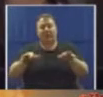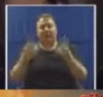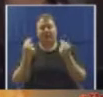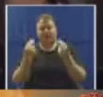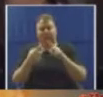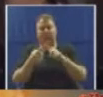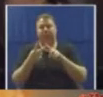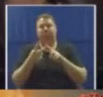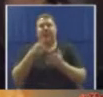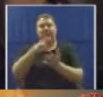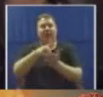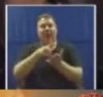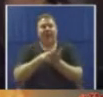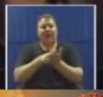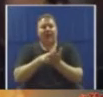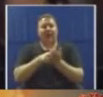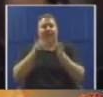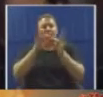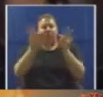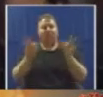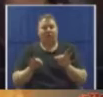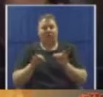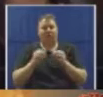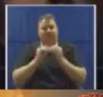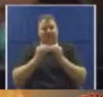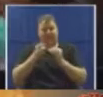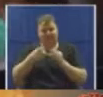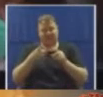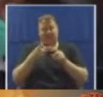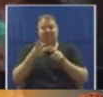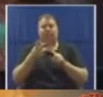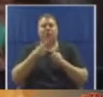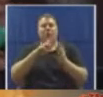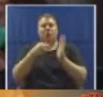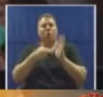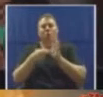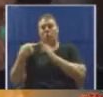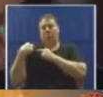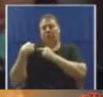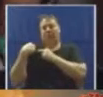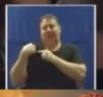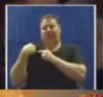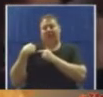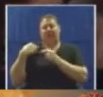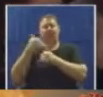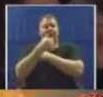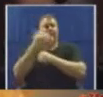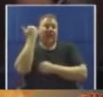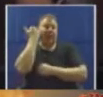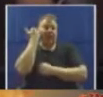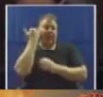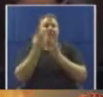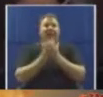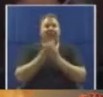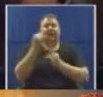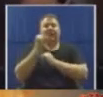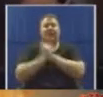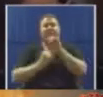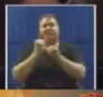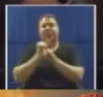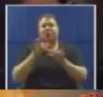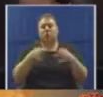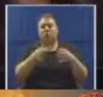framework, and clarify roles and responsibility of states and international organizations,